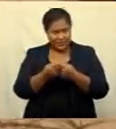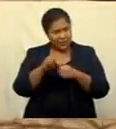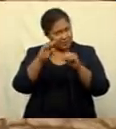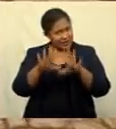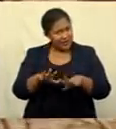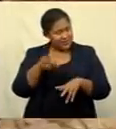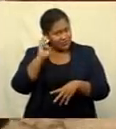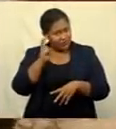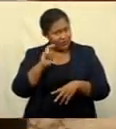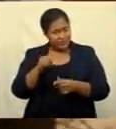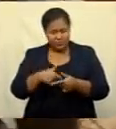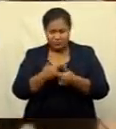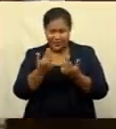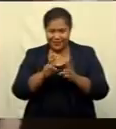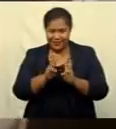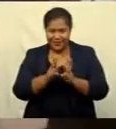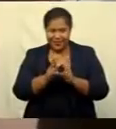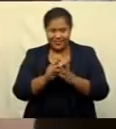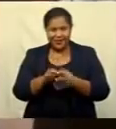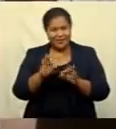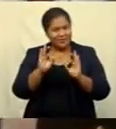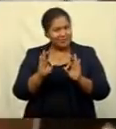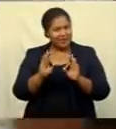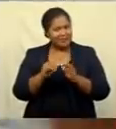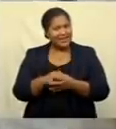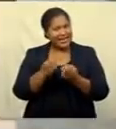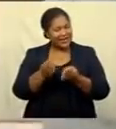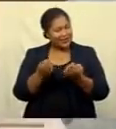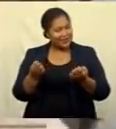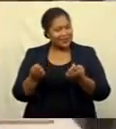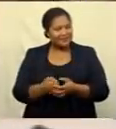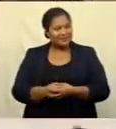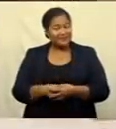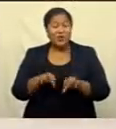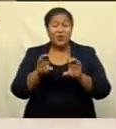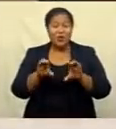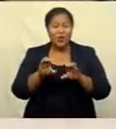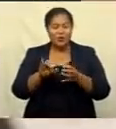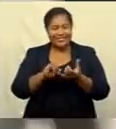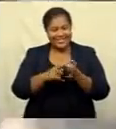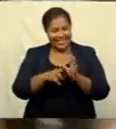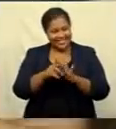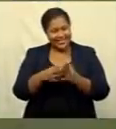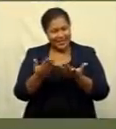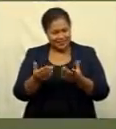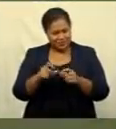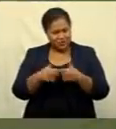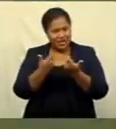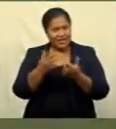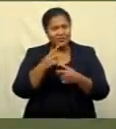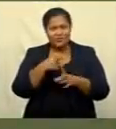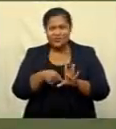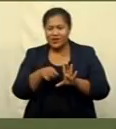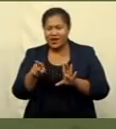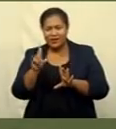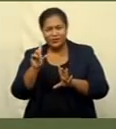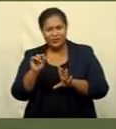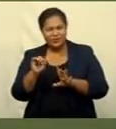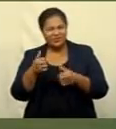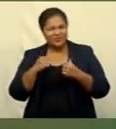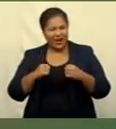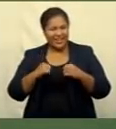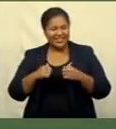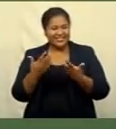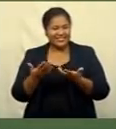under great weather and quality facilities. Coach Sayasi Fuli says the challenge now is to go out and do what they have been